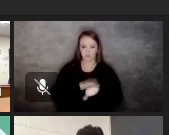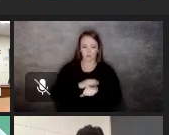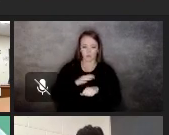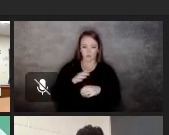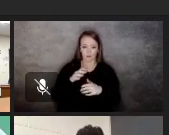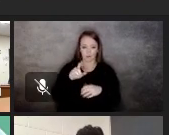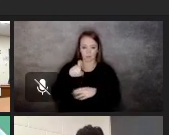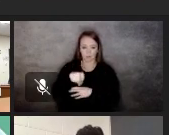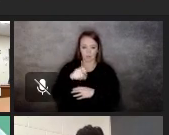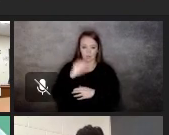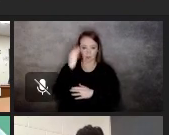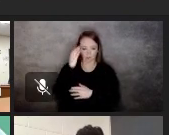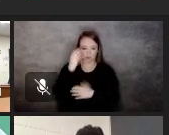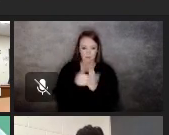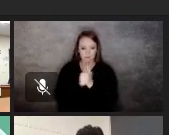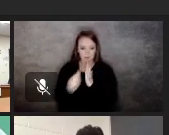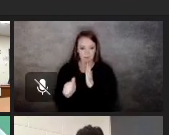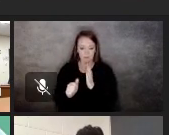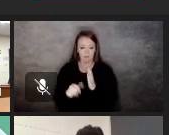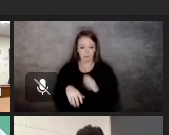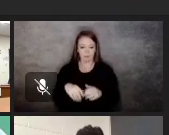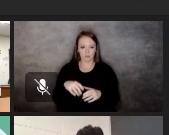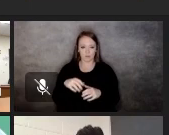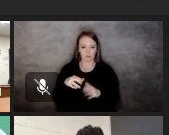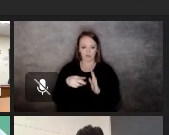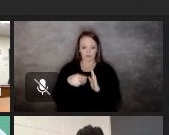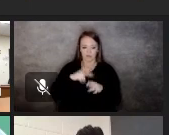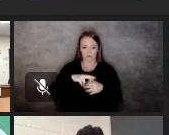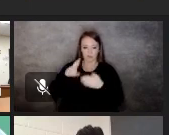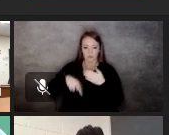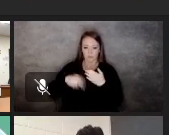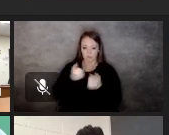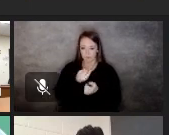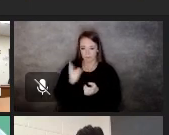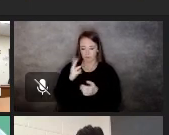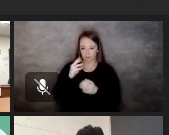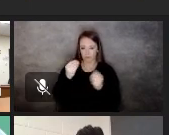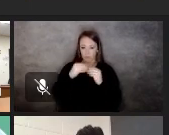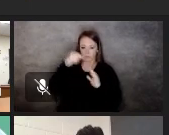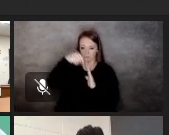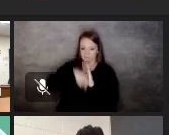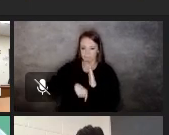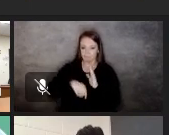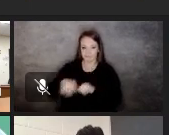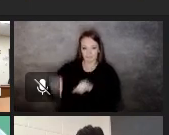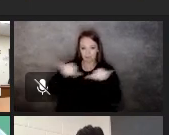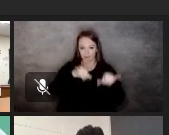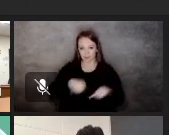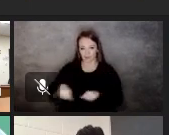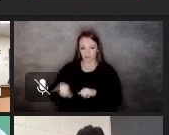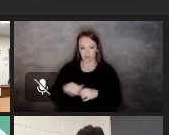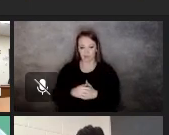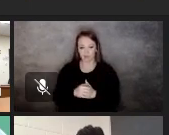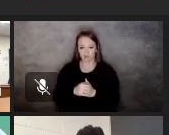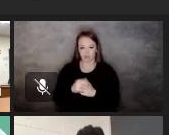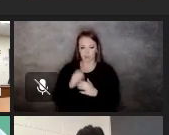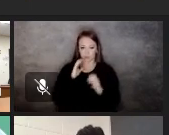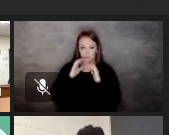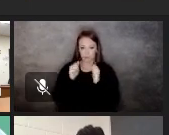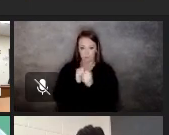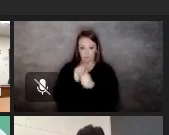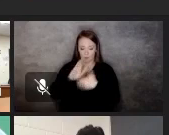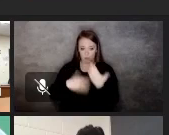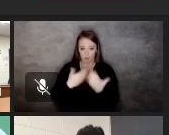fewer but more in-depth standards, communicating expectations to all stakeholders, being based on